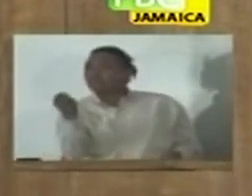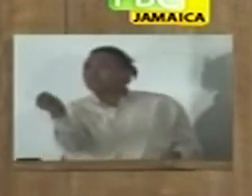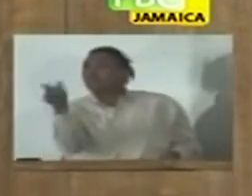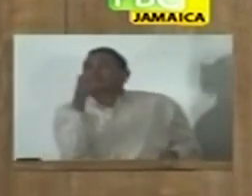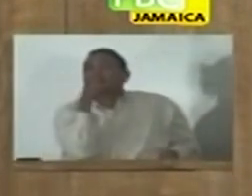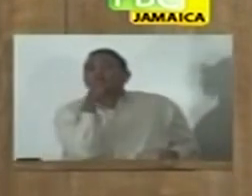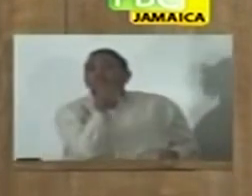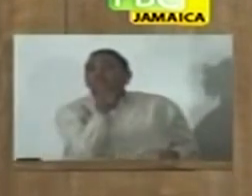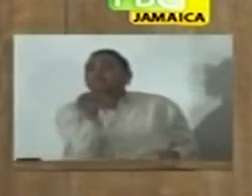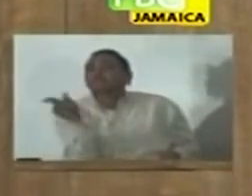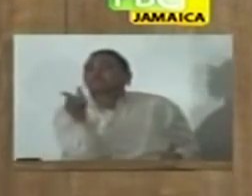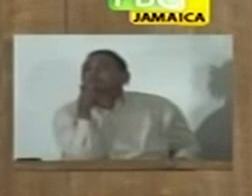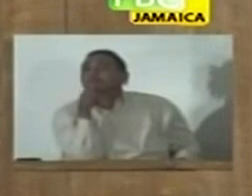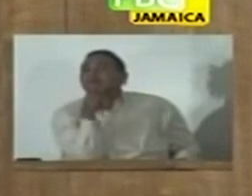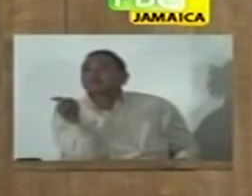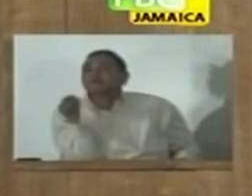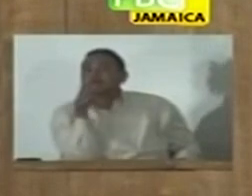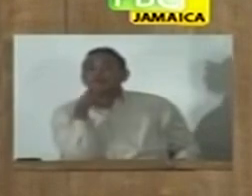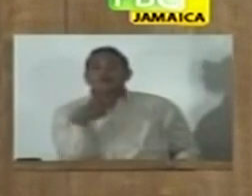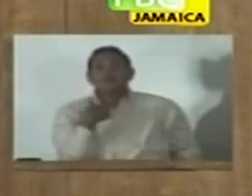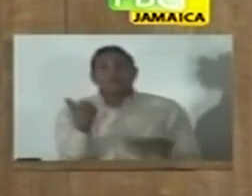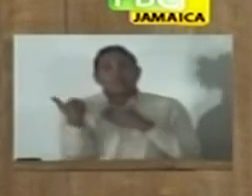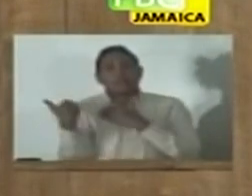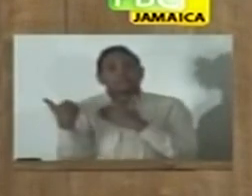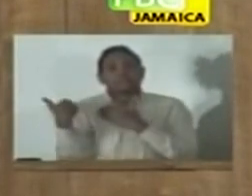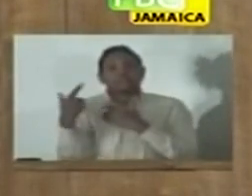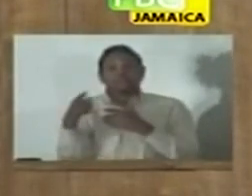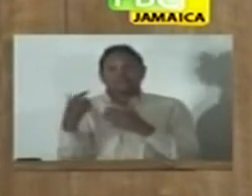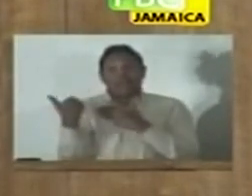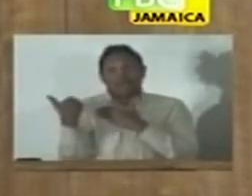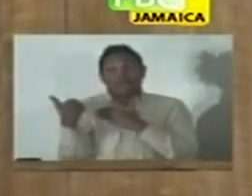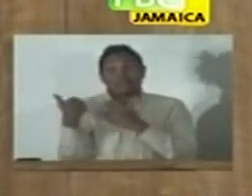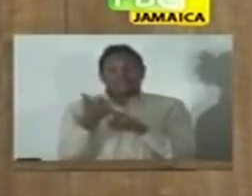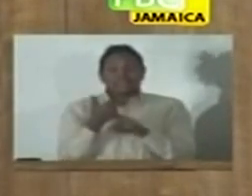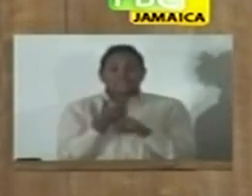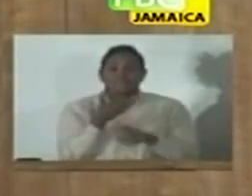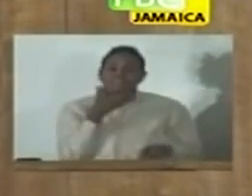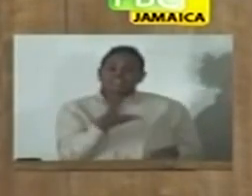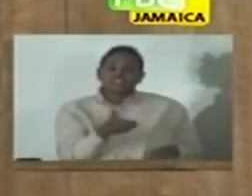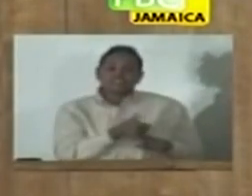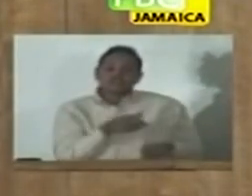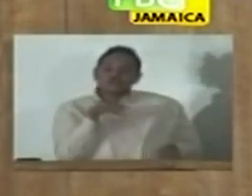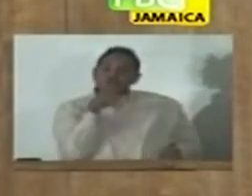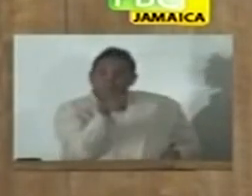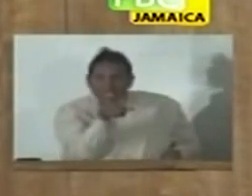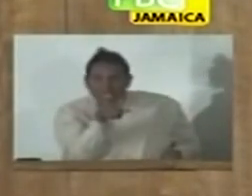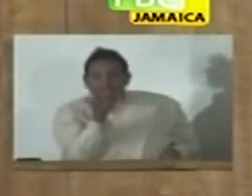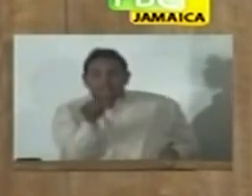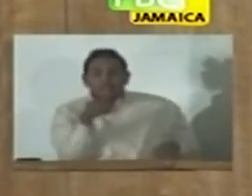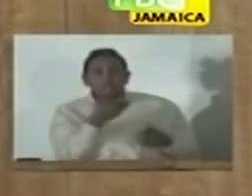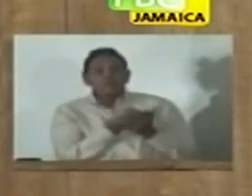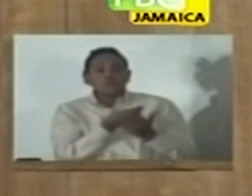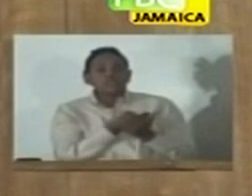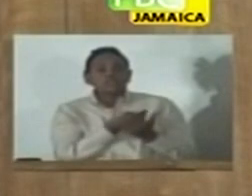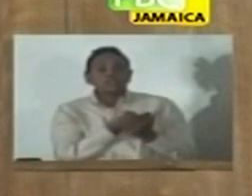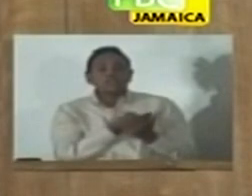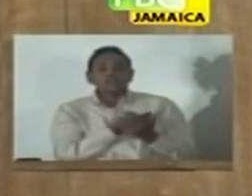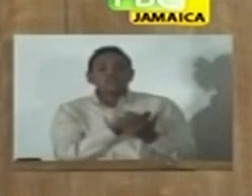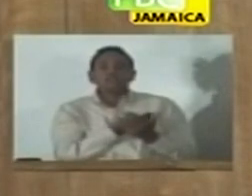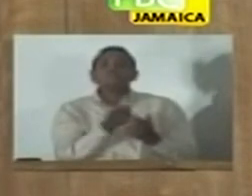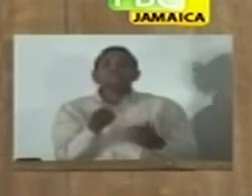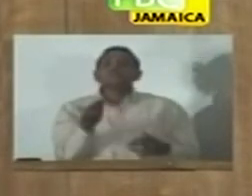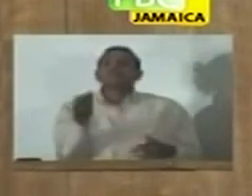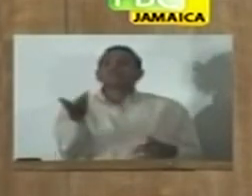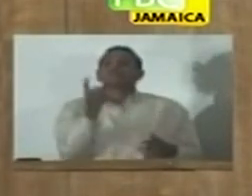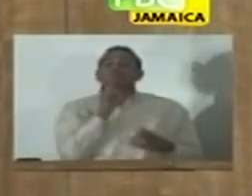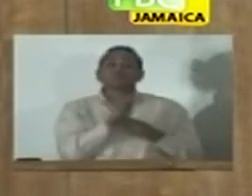liability, to the extent that liability exists, to pay back that money to the Minister